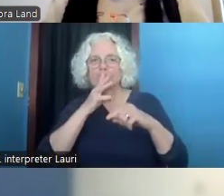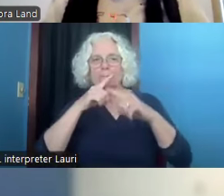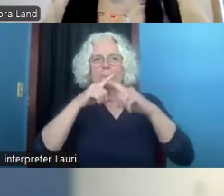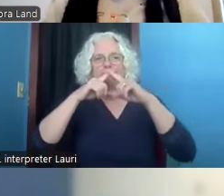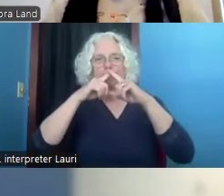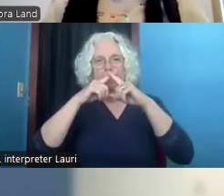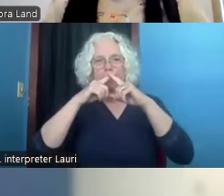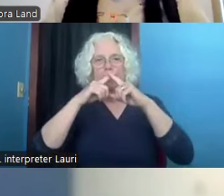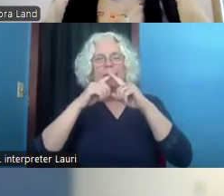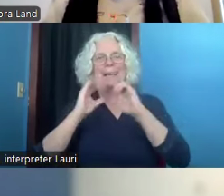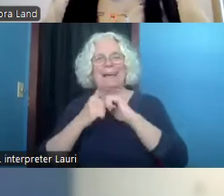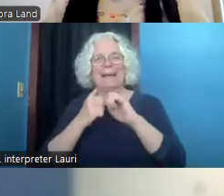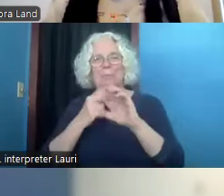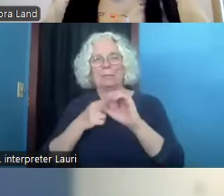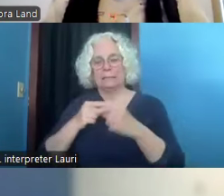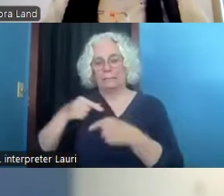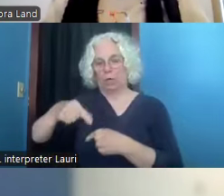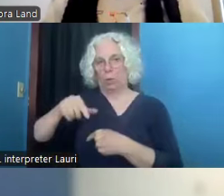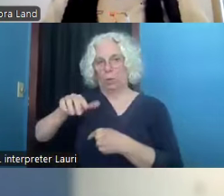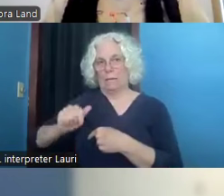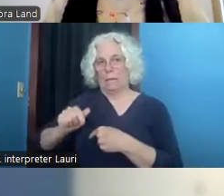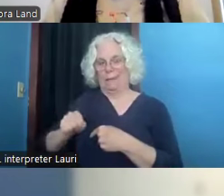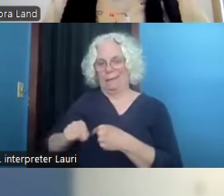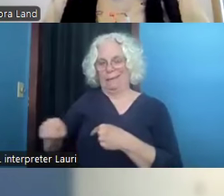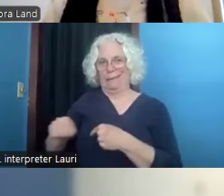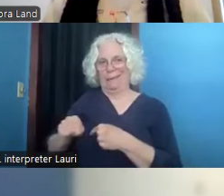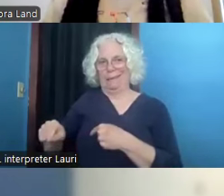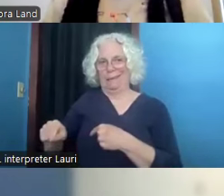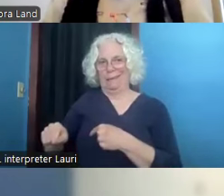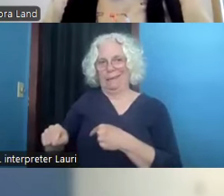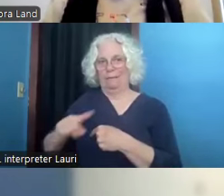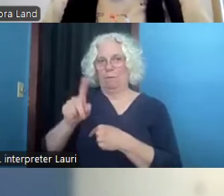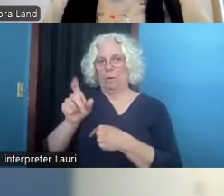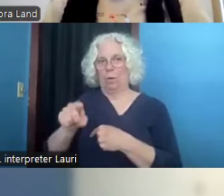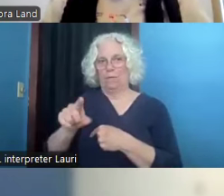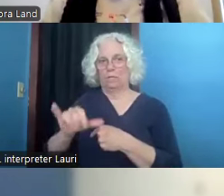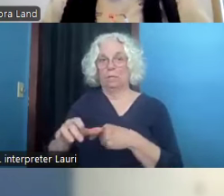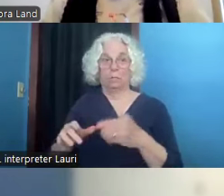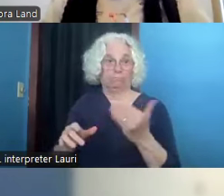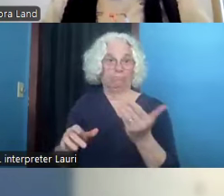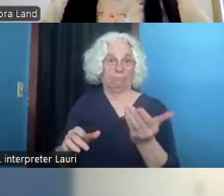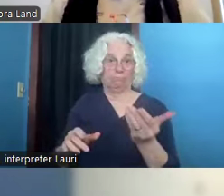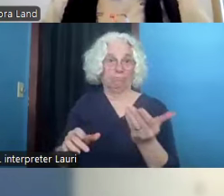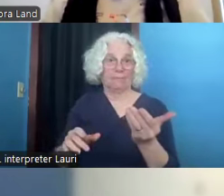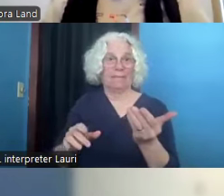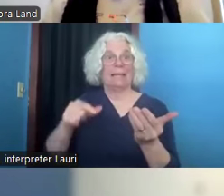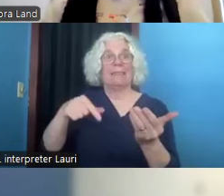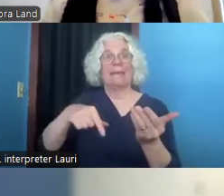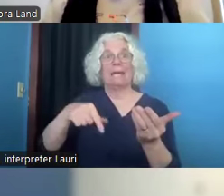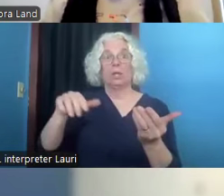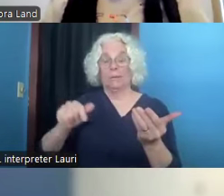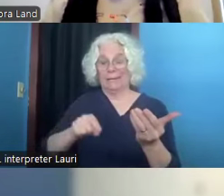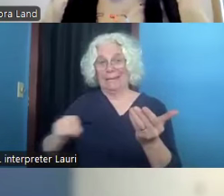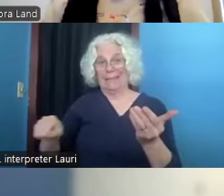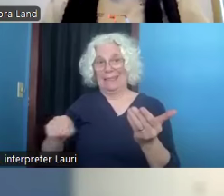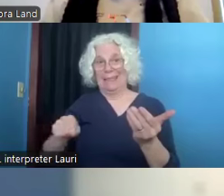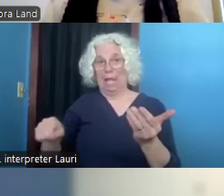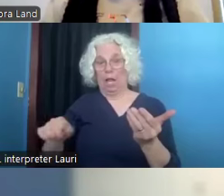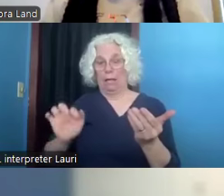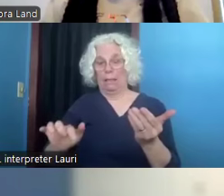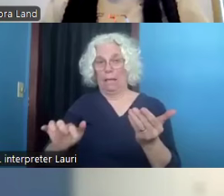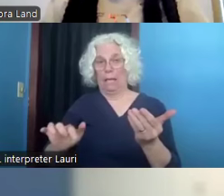the bottom of your screen to submit questions. I want to reiterate that. Feel free to use the Q&A button at the bottom of your screen